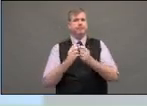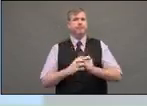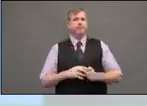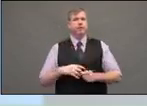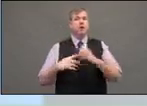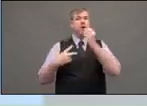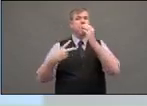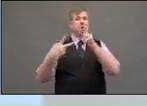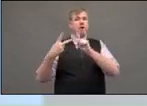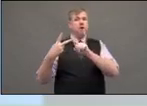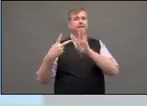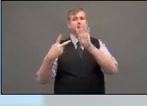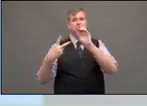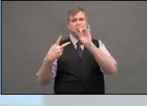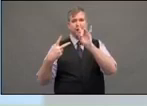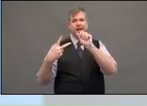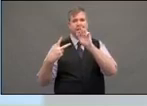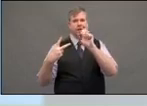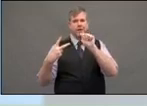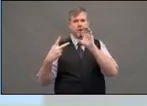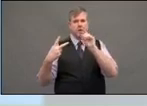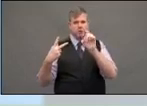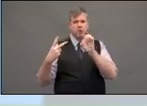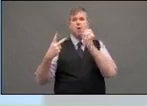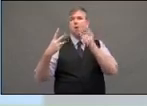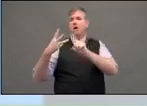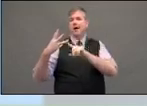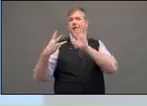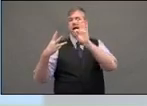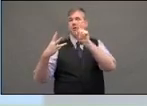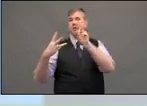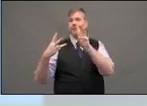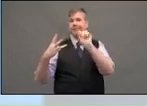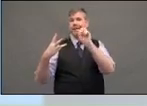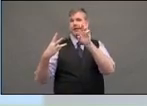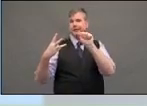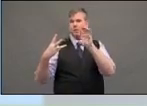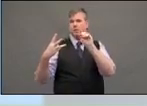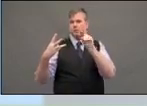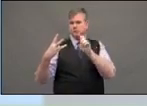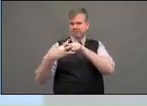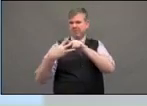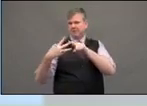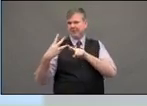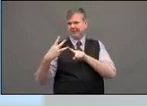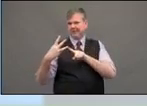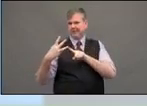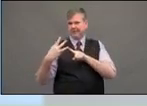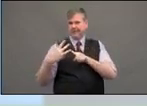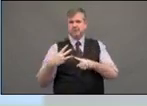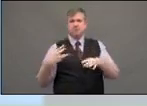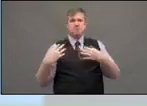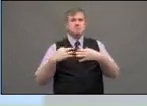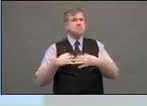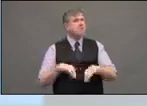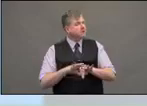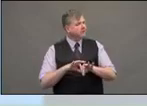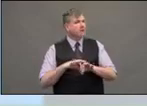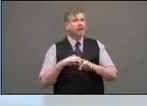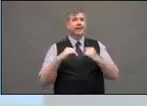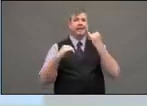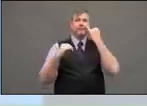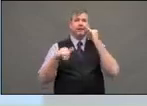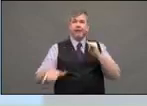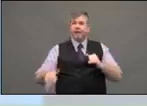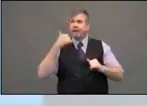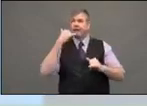area code. We will leave a message, and if we do, please do return our call. Again, we will ensure your privacy in that information.